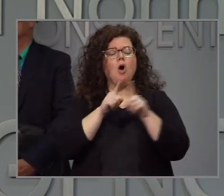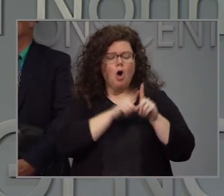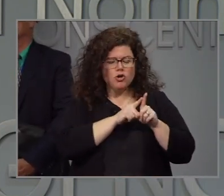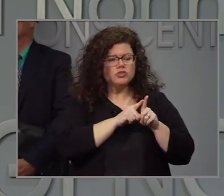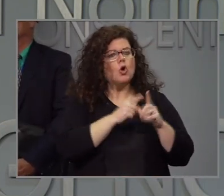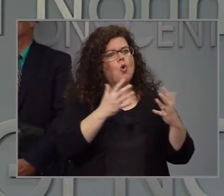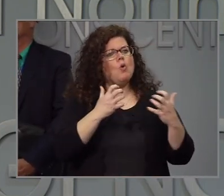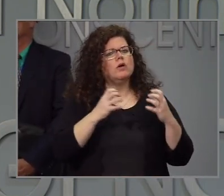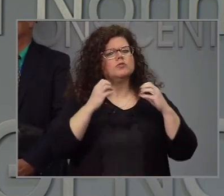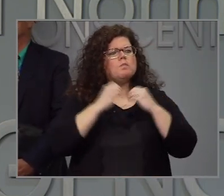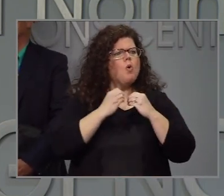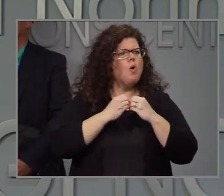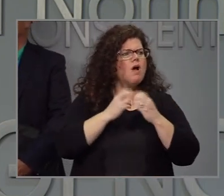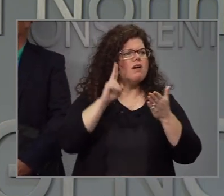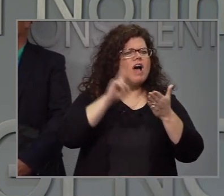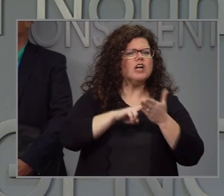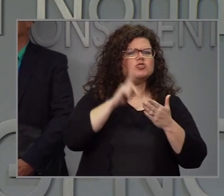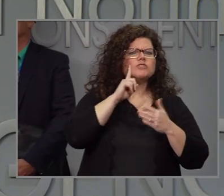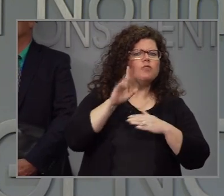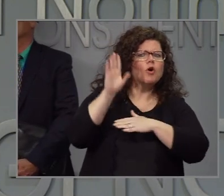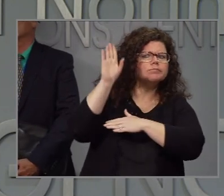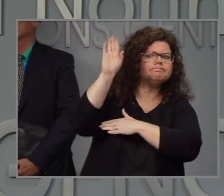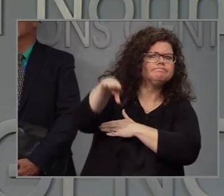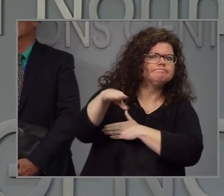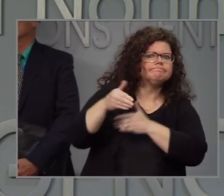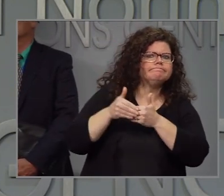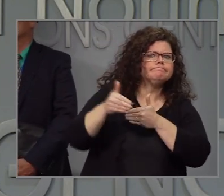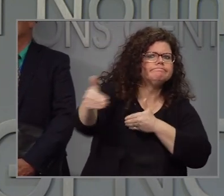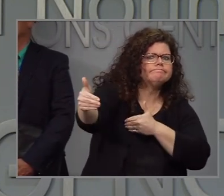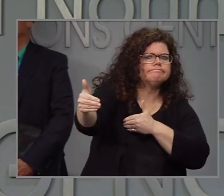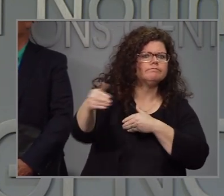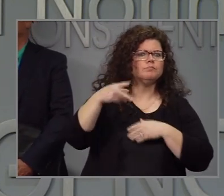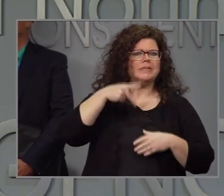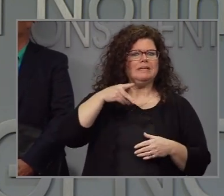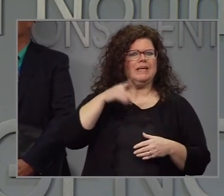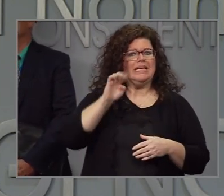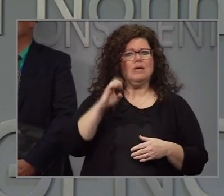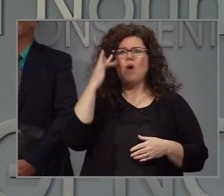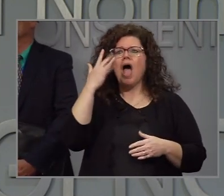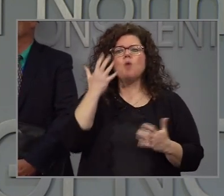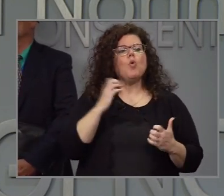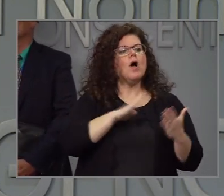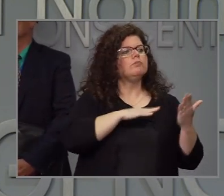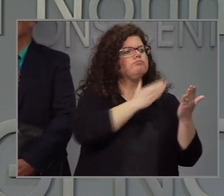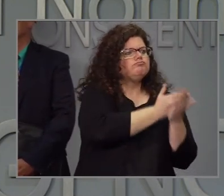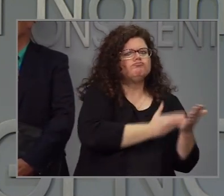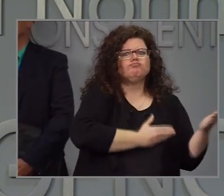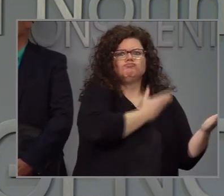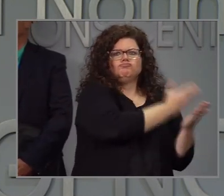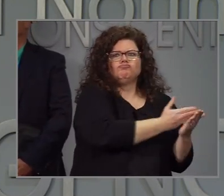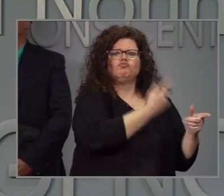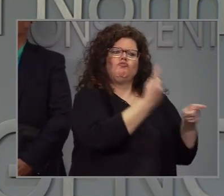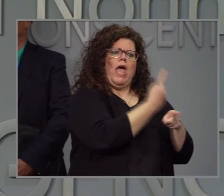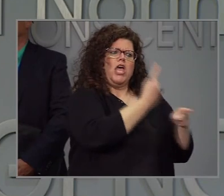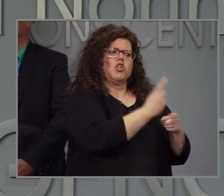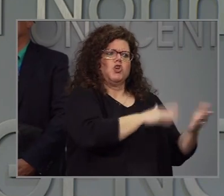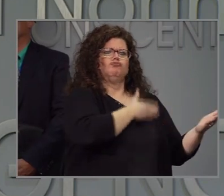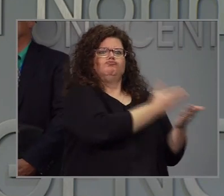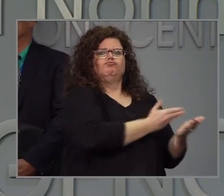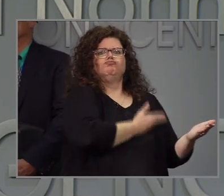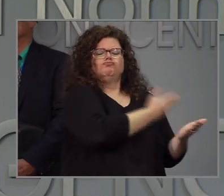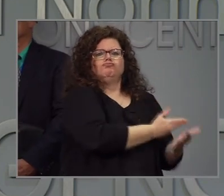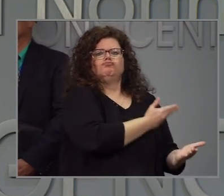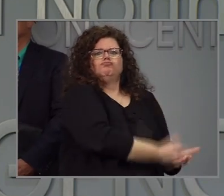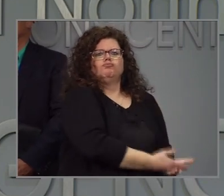for longer-term contracts for PPE so we can ensure regular deliveries as we move forward. We've also had